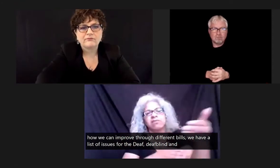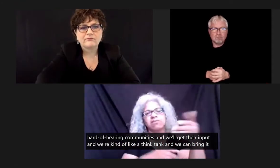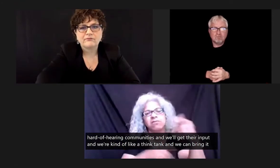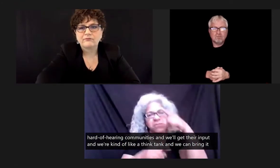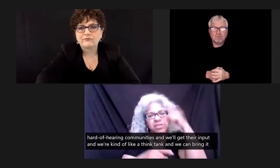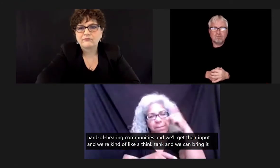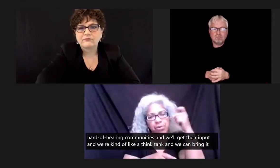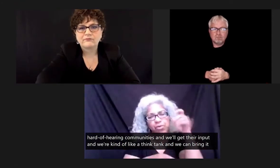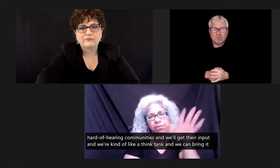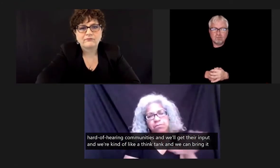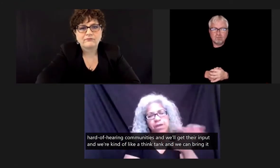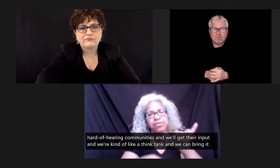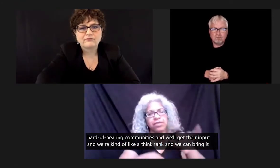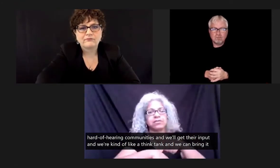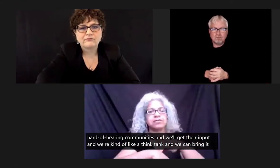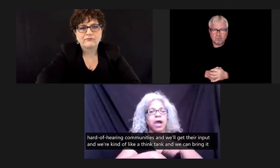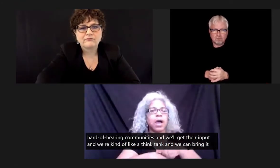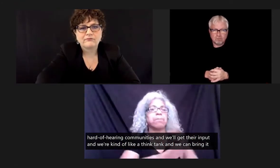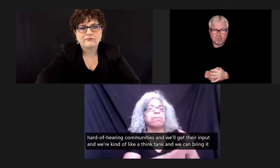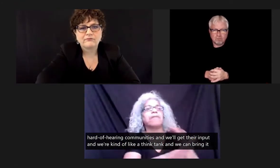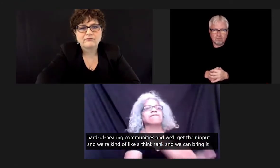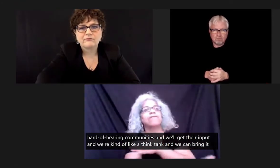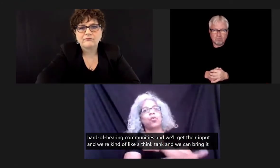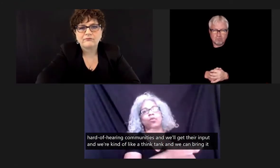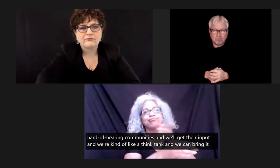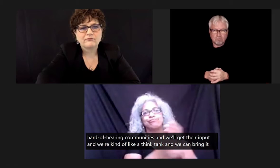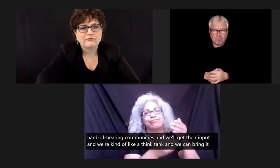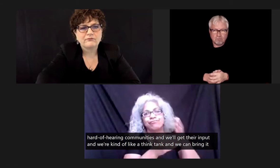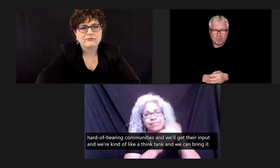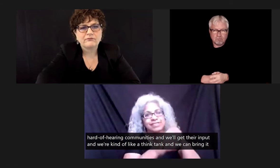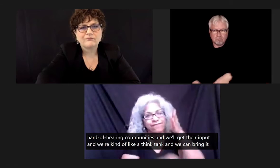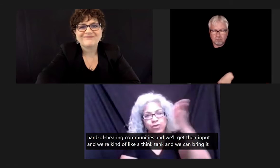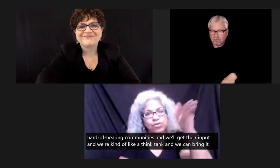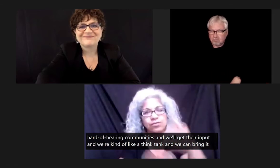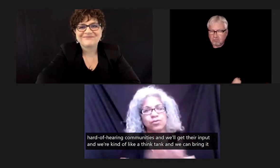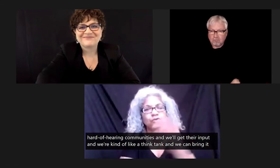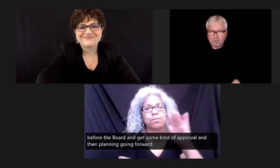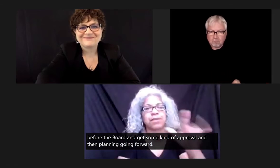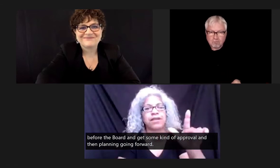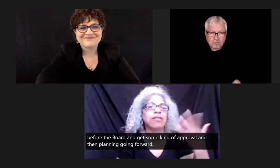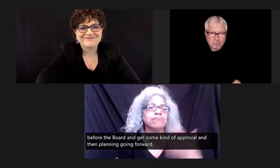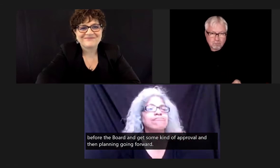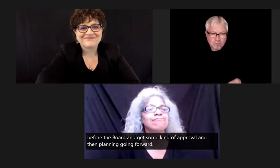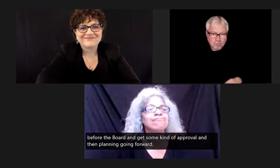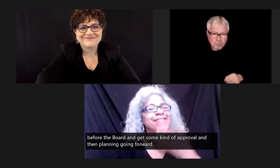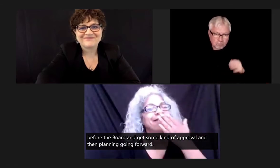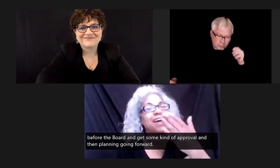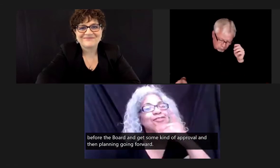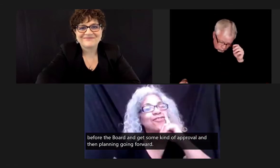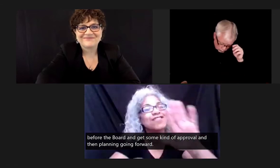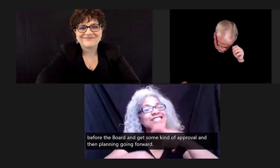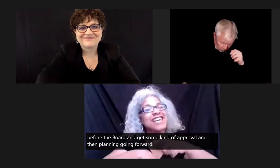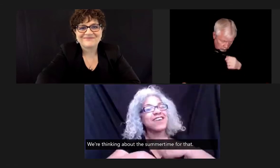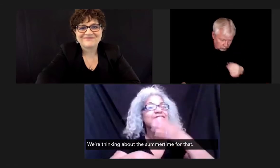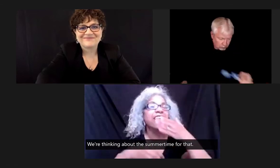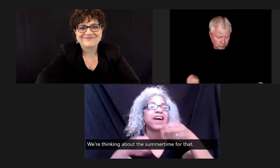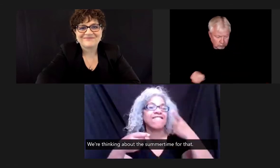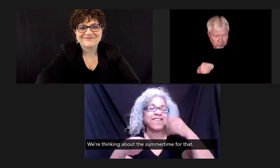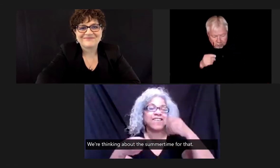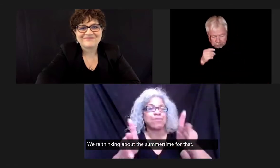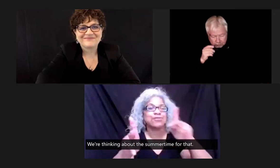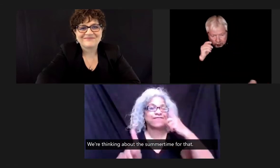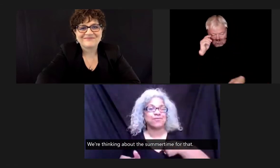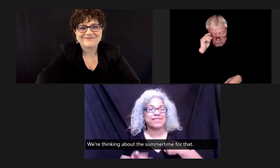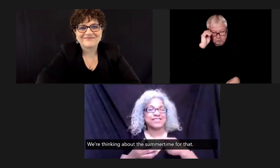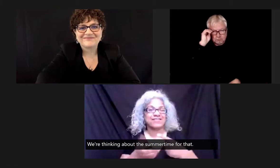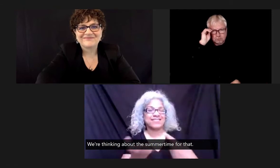of approval and then planning going forward. We're thinking about the summertime for that. It's a future thing for future bills,